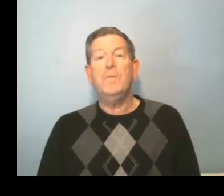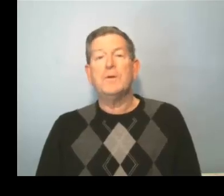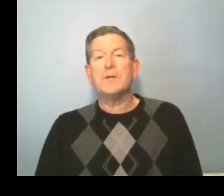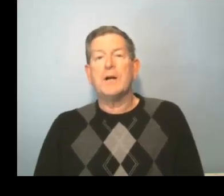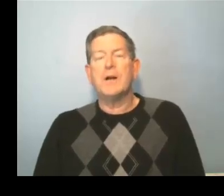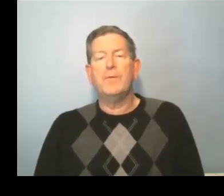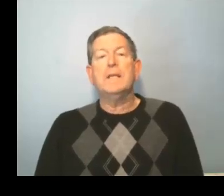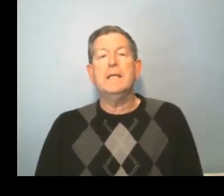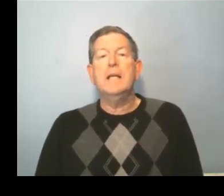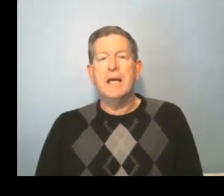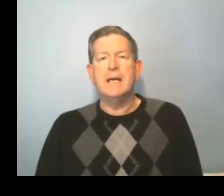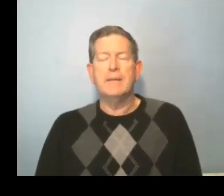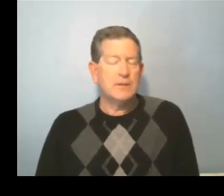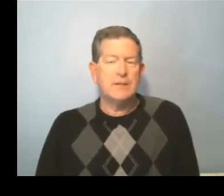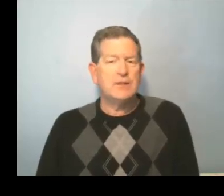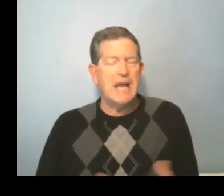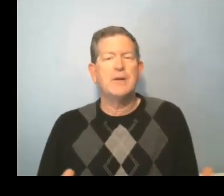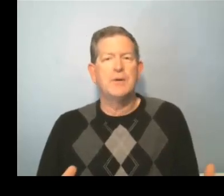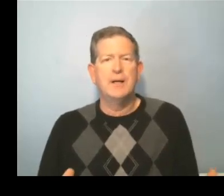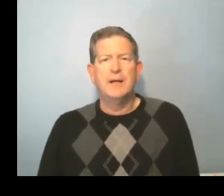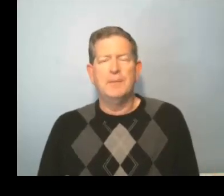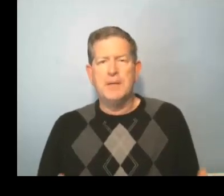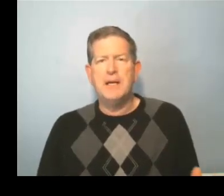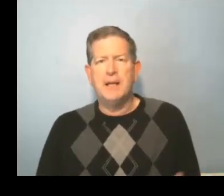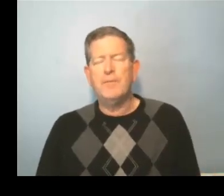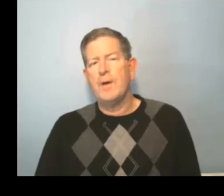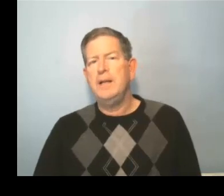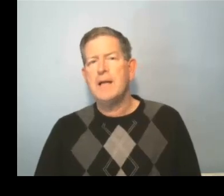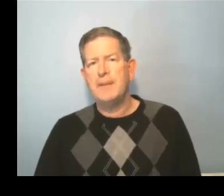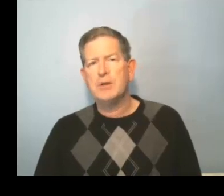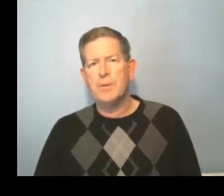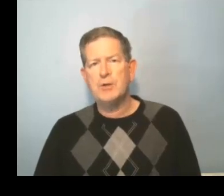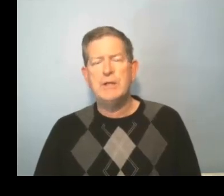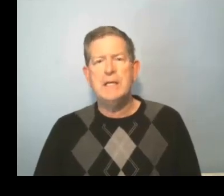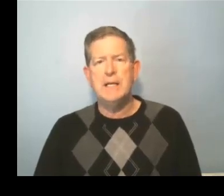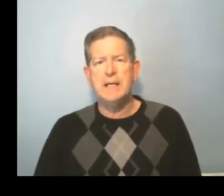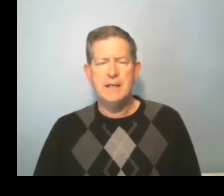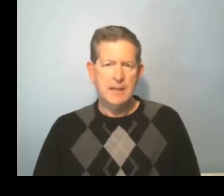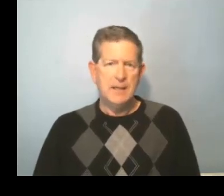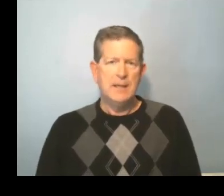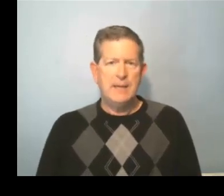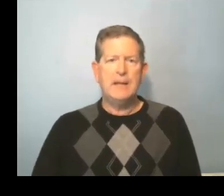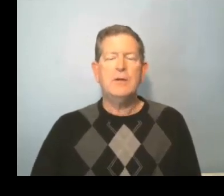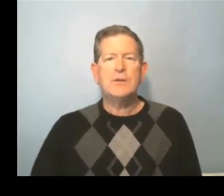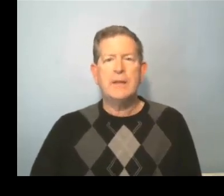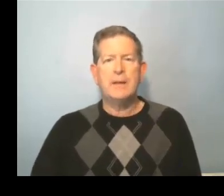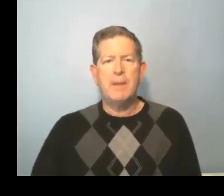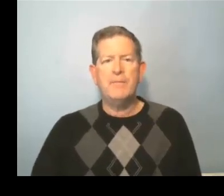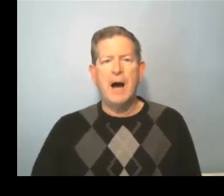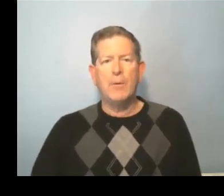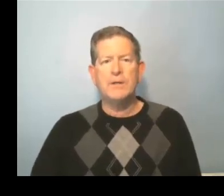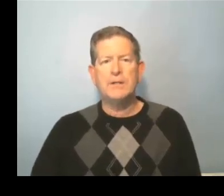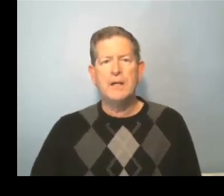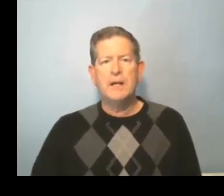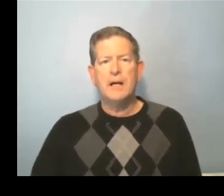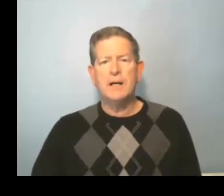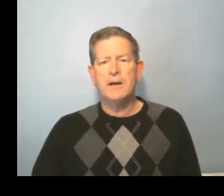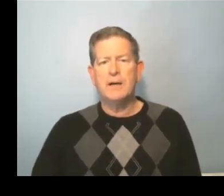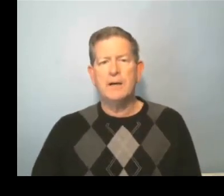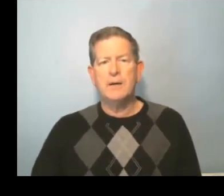Okay, hopefully you started off with il est. That's the standard beginning for any time expression, il est. And then you say the amount of